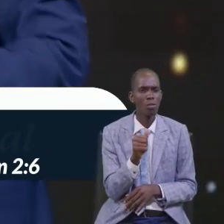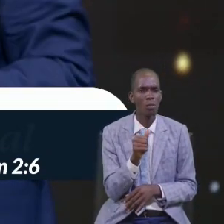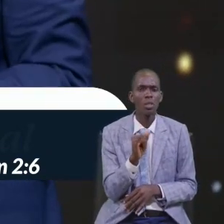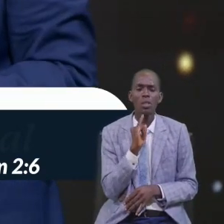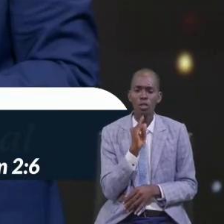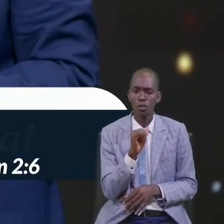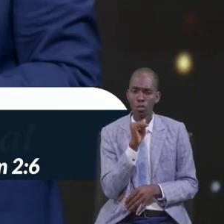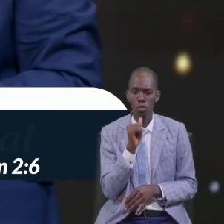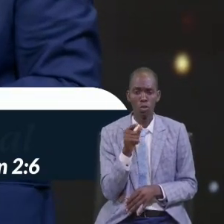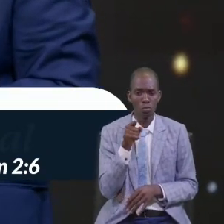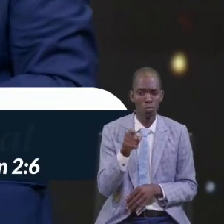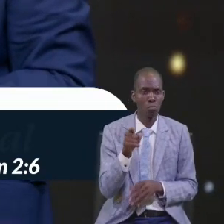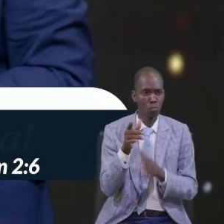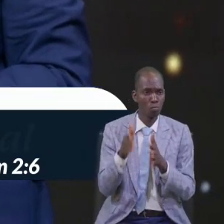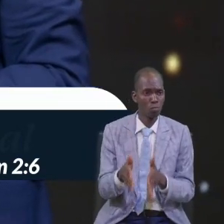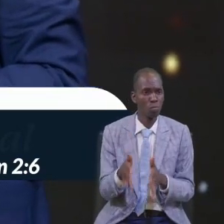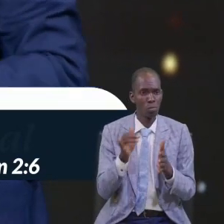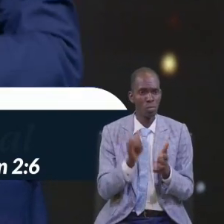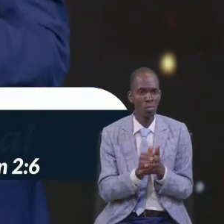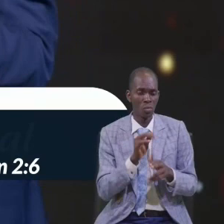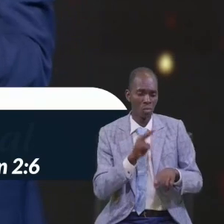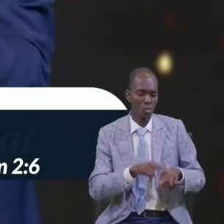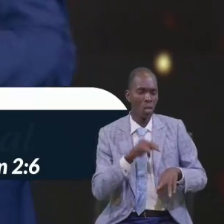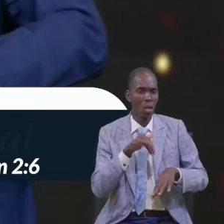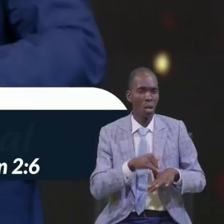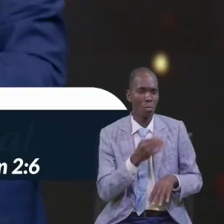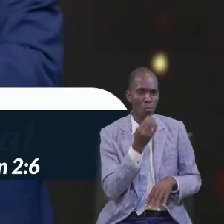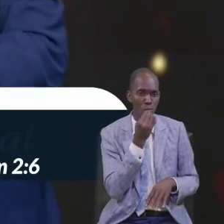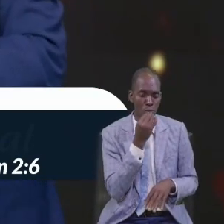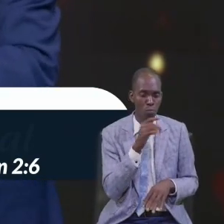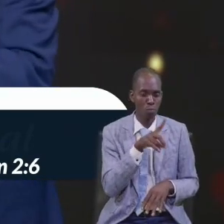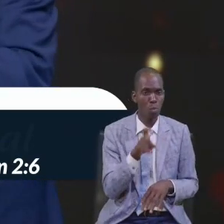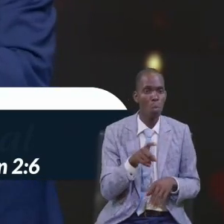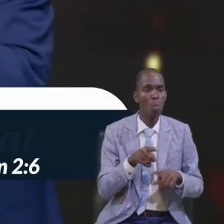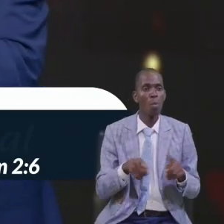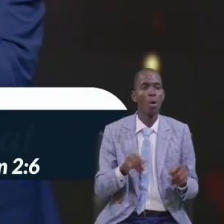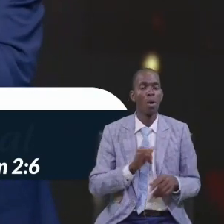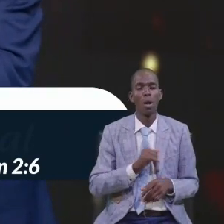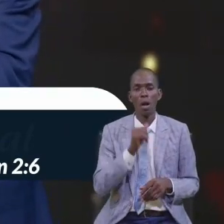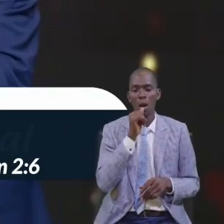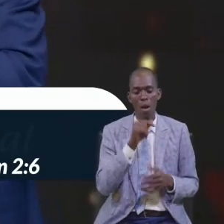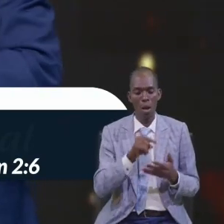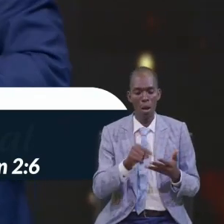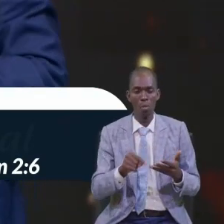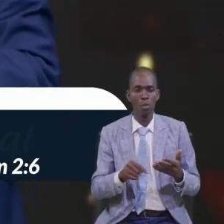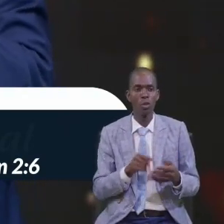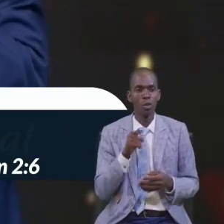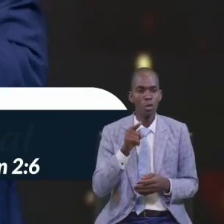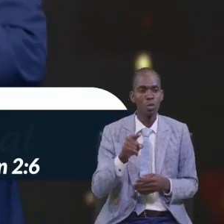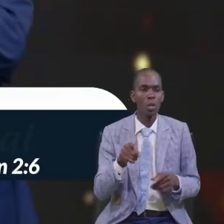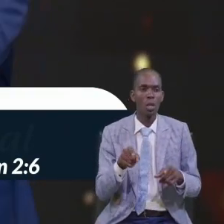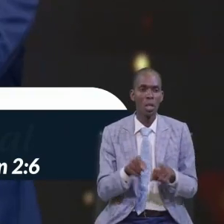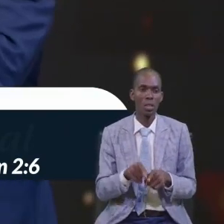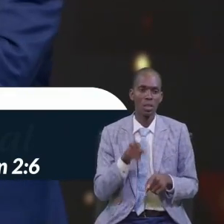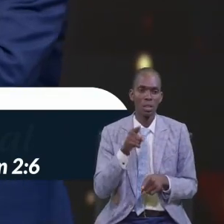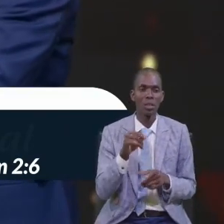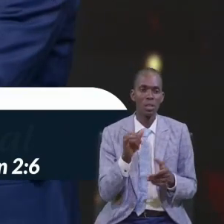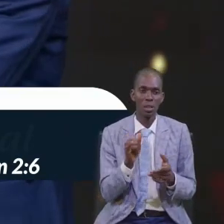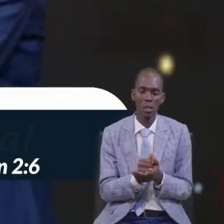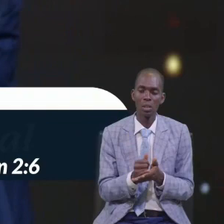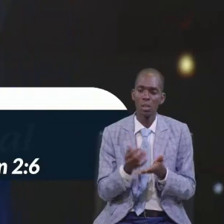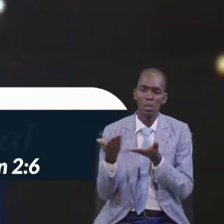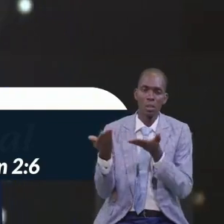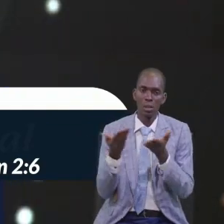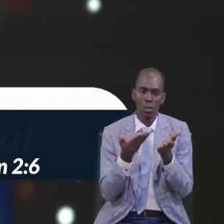Is not he that sitteth at meat? But I am among you as he